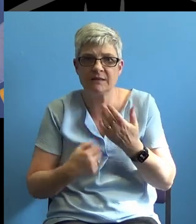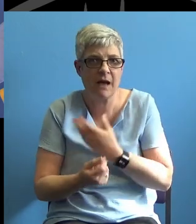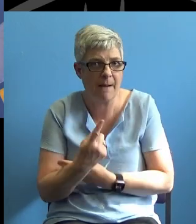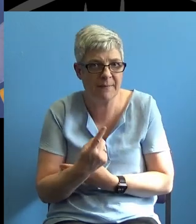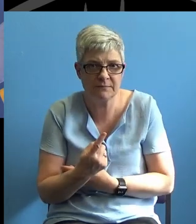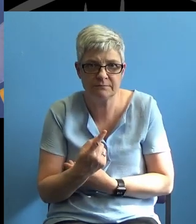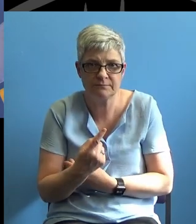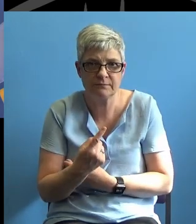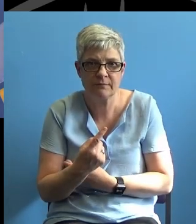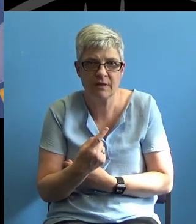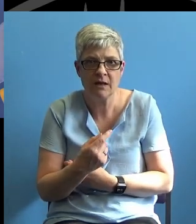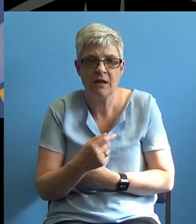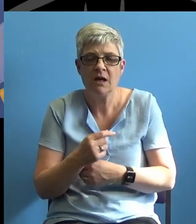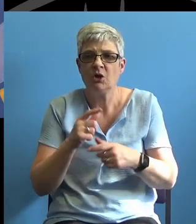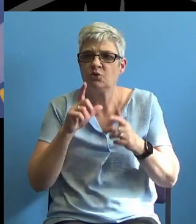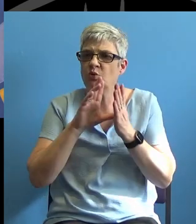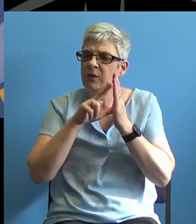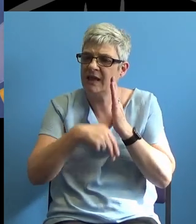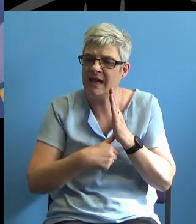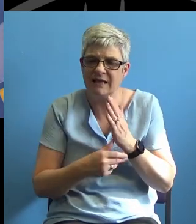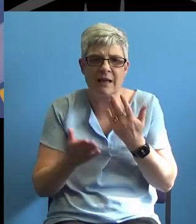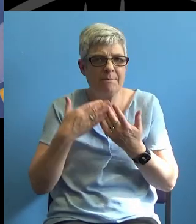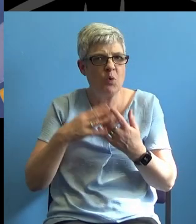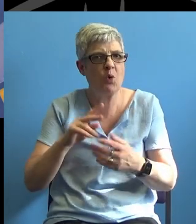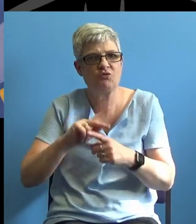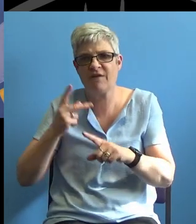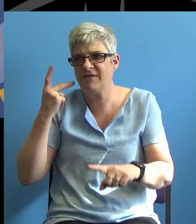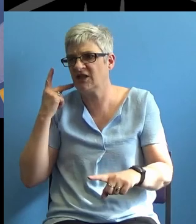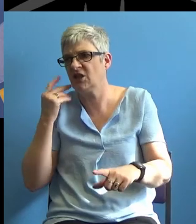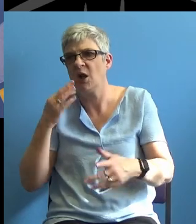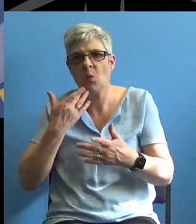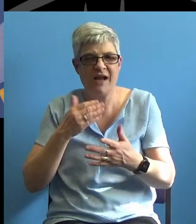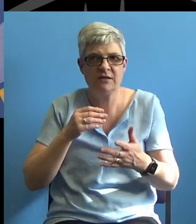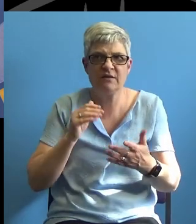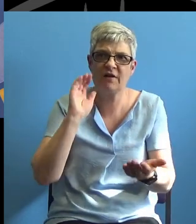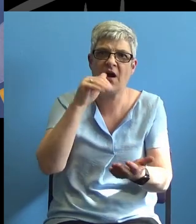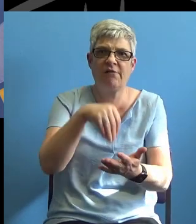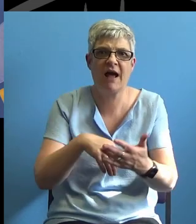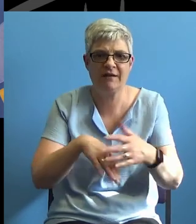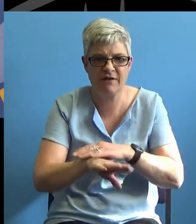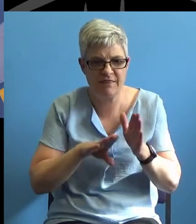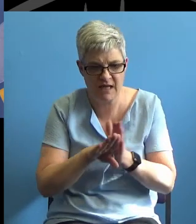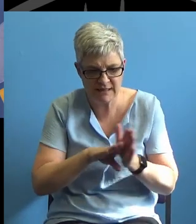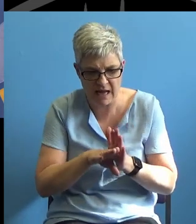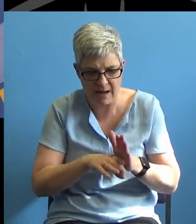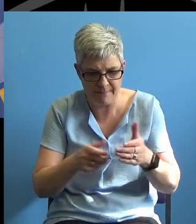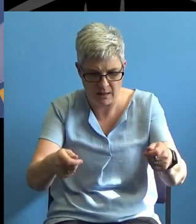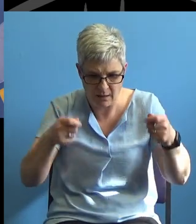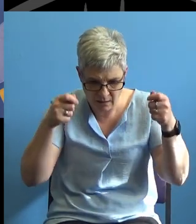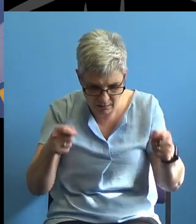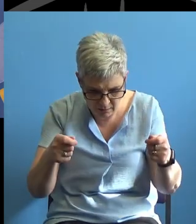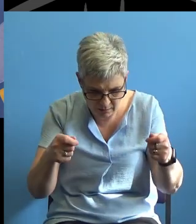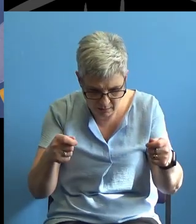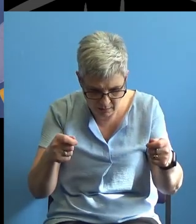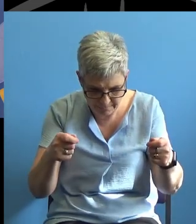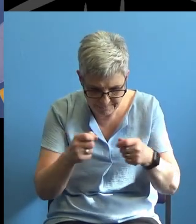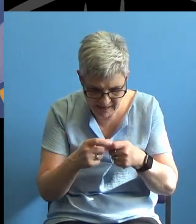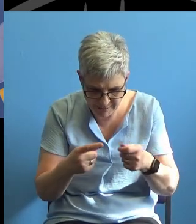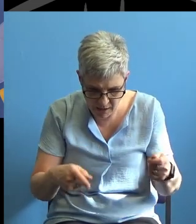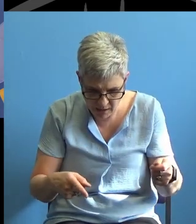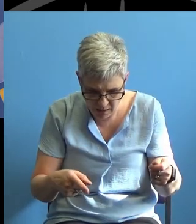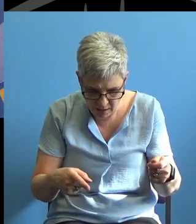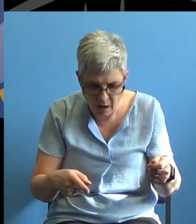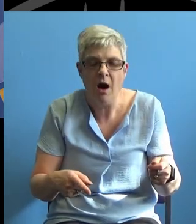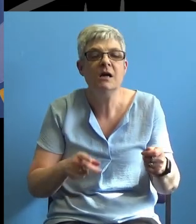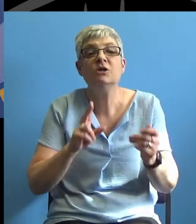It's too late to do more revision when you're sitting in the hall with the exam paper in front of you. It's too